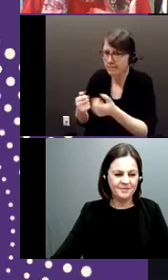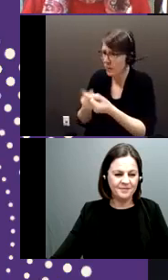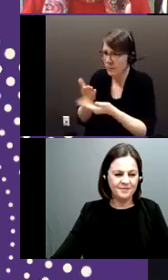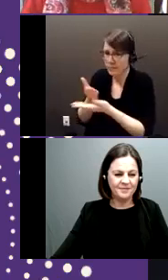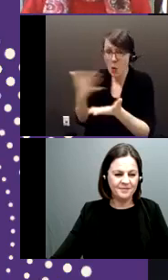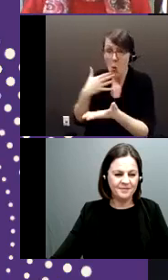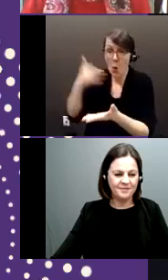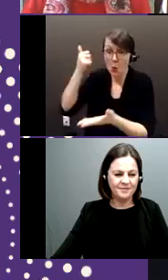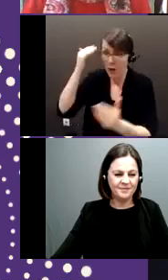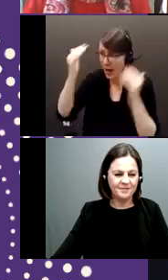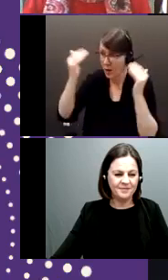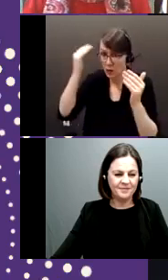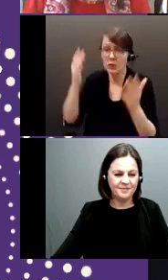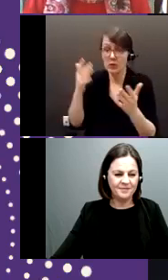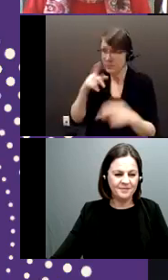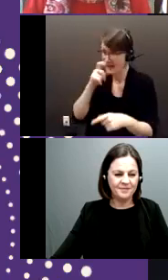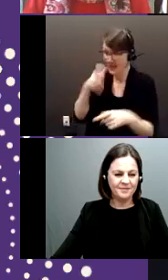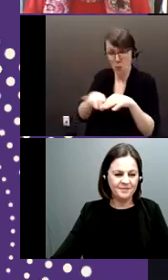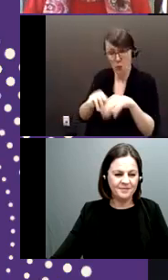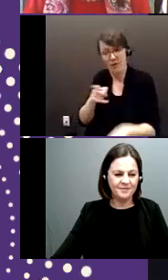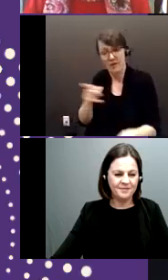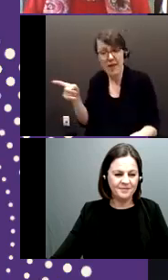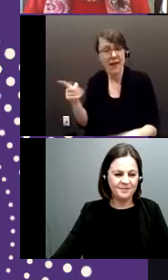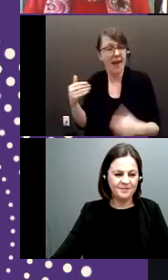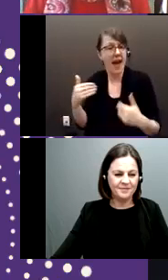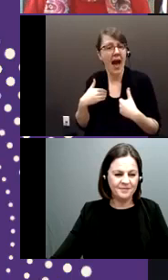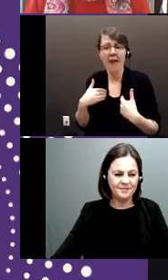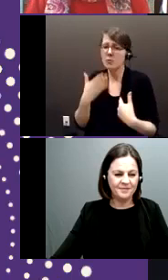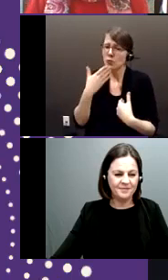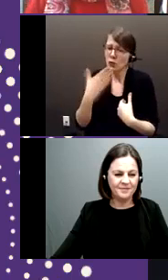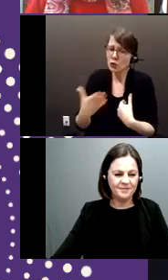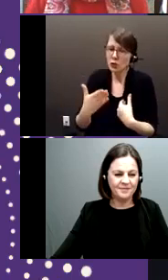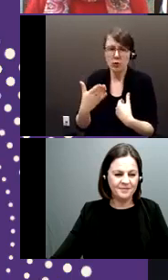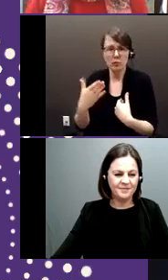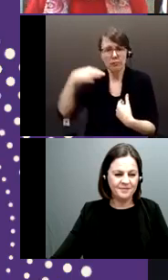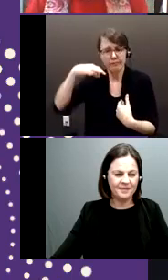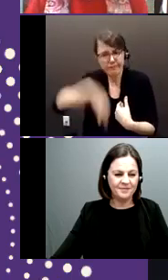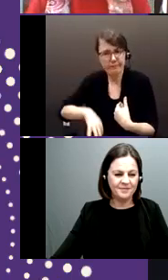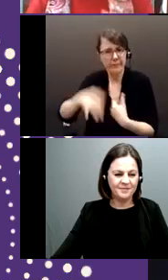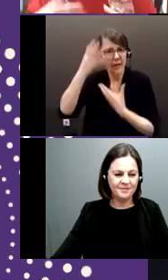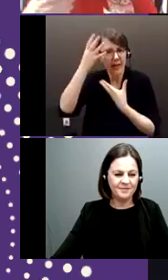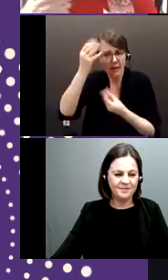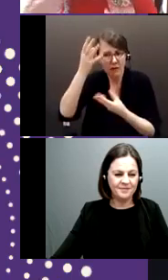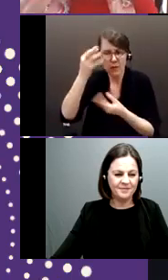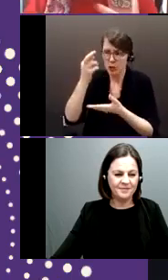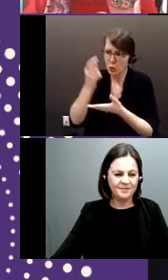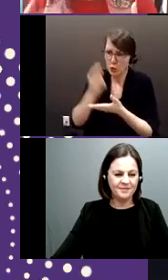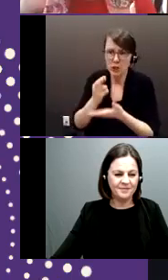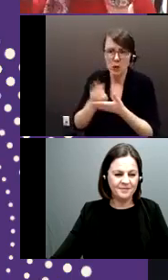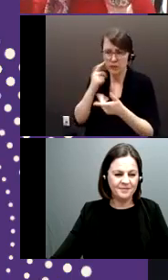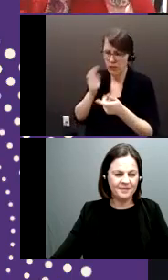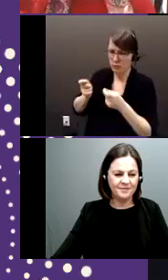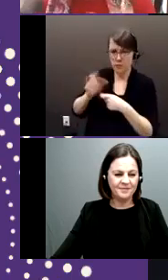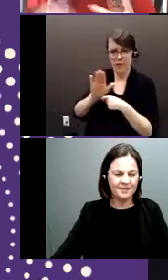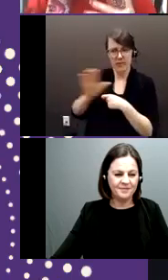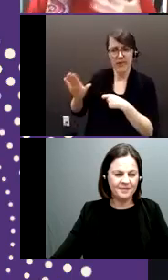also armed with appropriate, useful information and resources. And we need to be able to